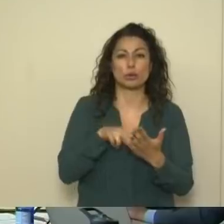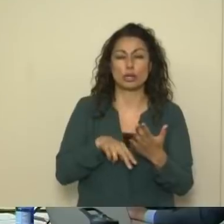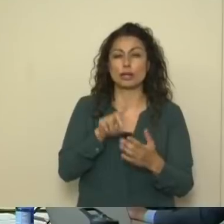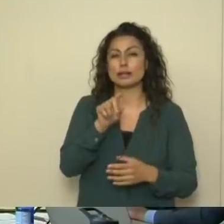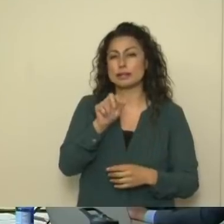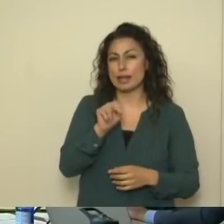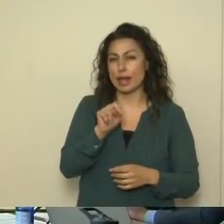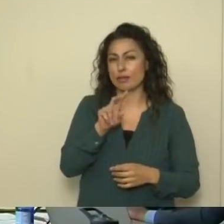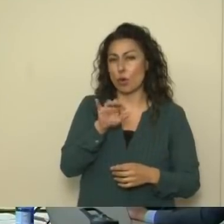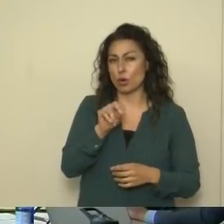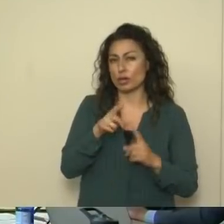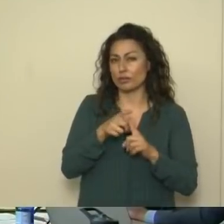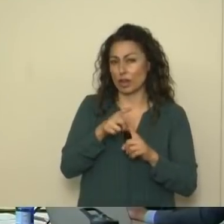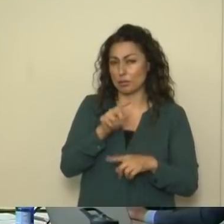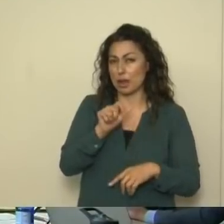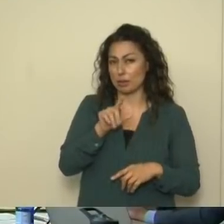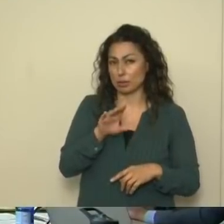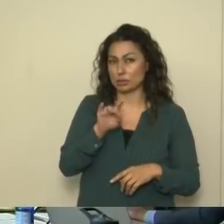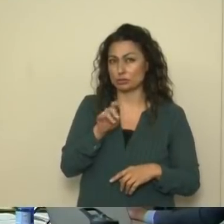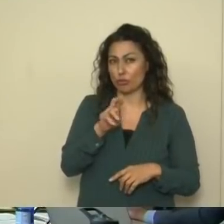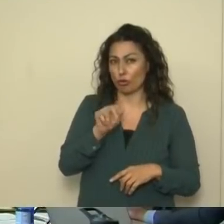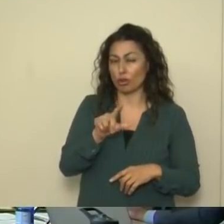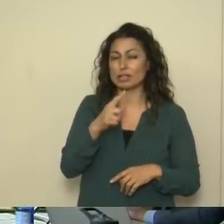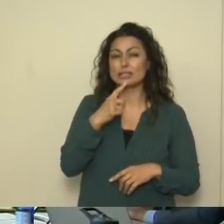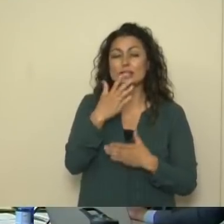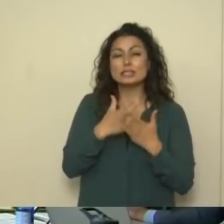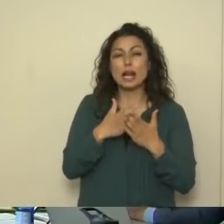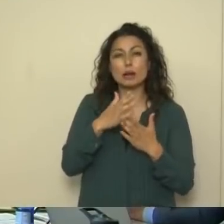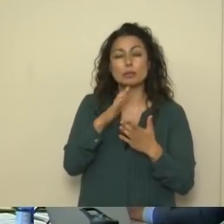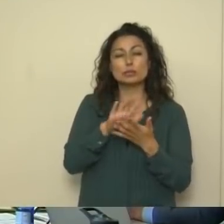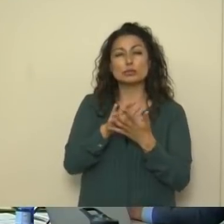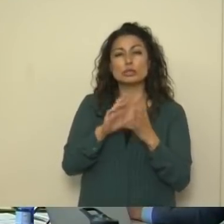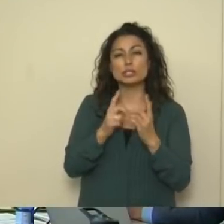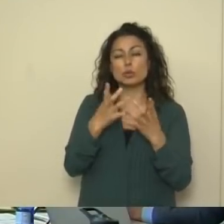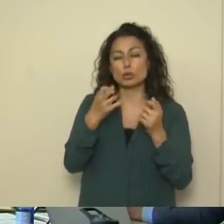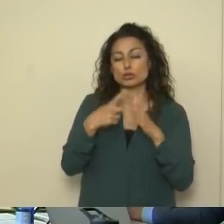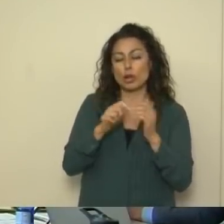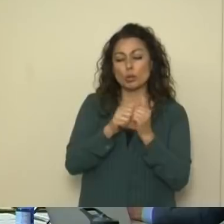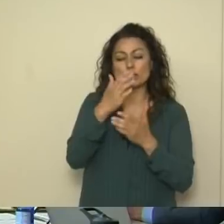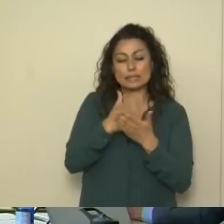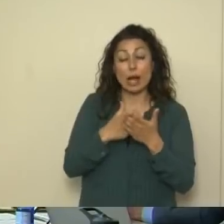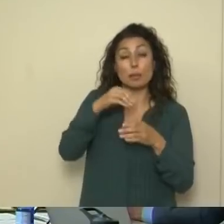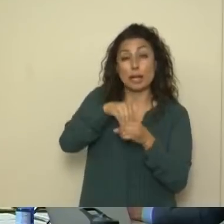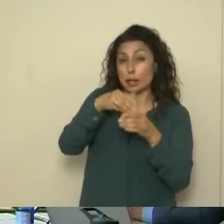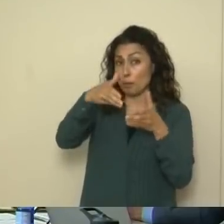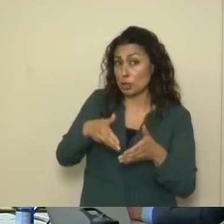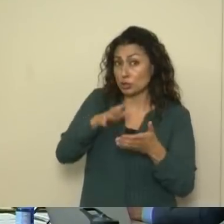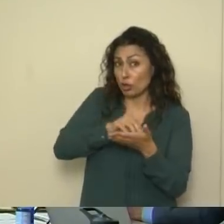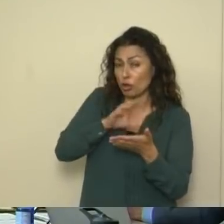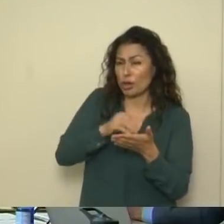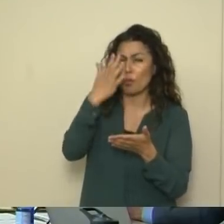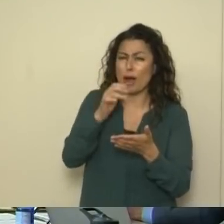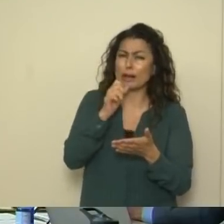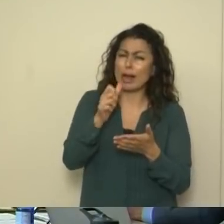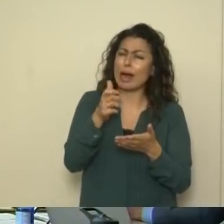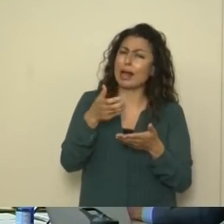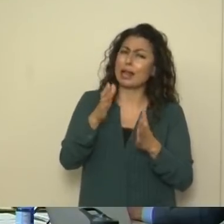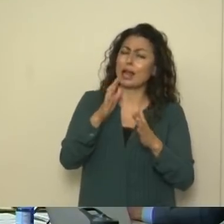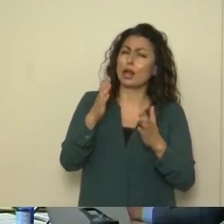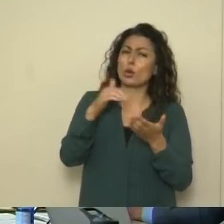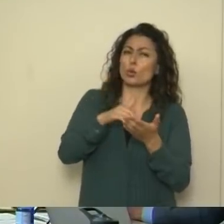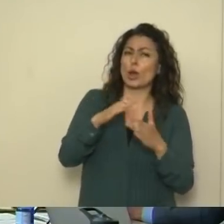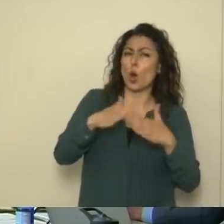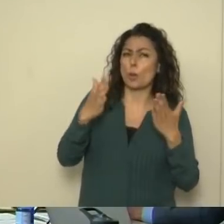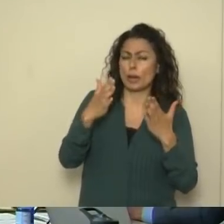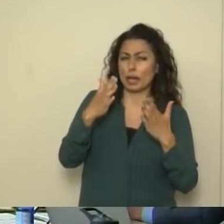of the Albuquerque Journal, some New Mexico school districts have been planning to start with at least some in-person learning. Why not leave reopening decisions